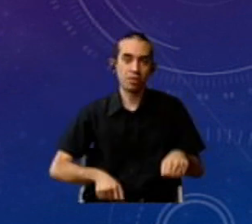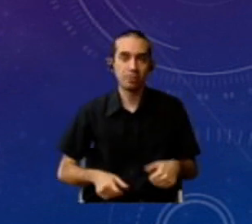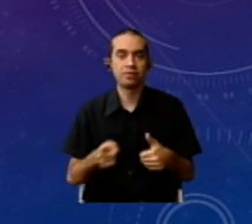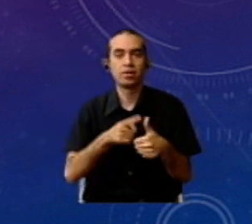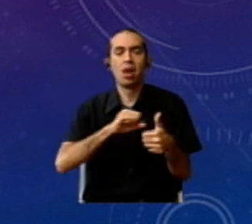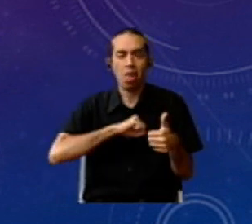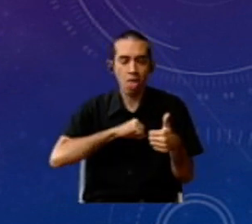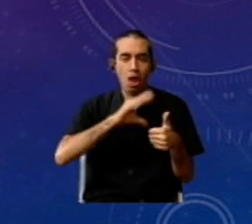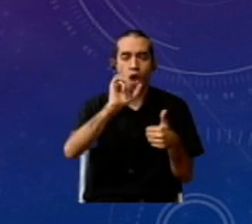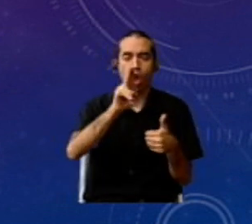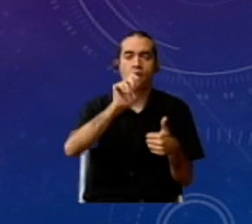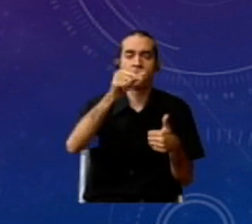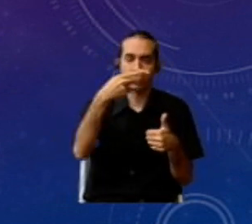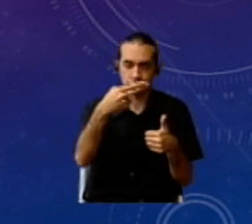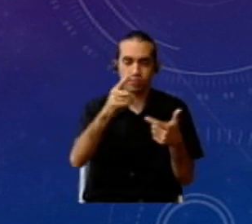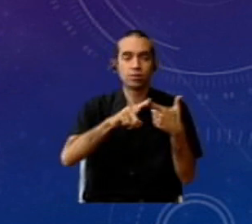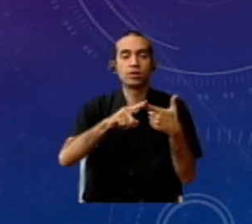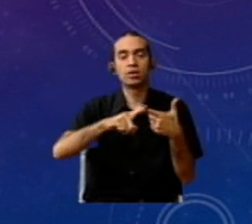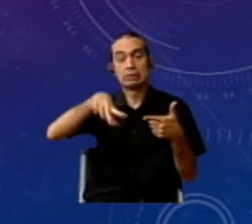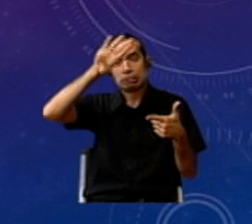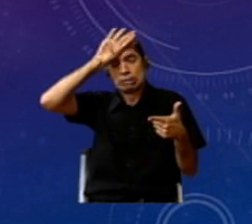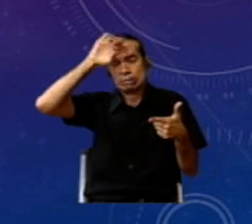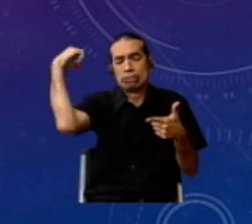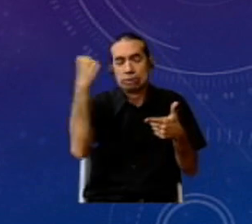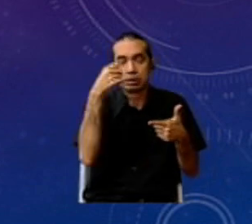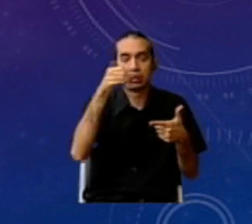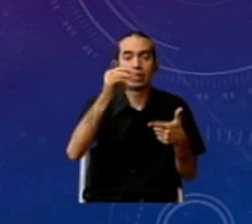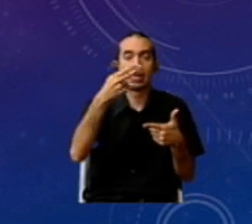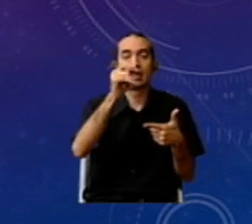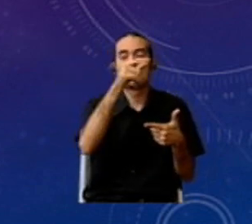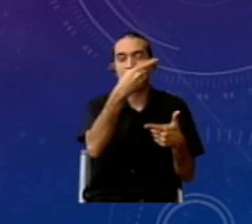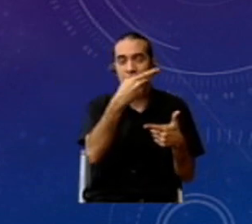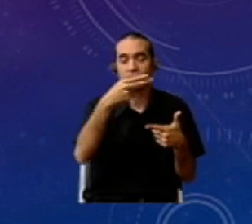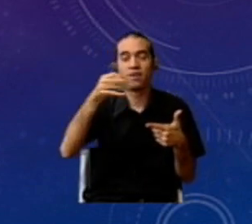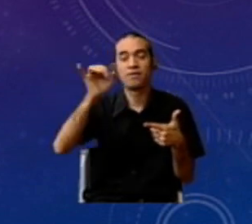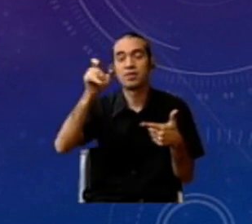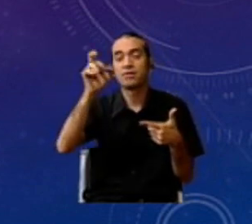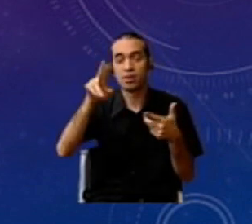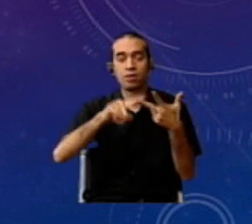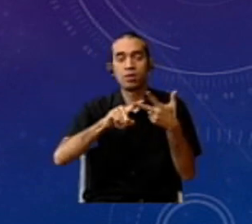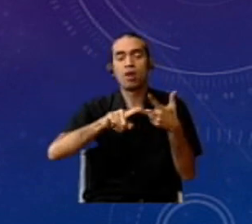cough, high fever, vomiting, and shortness of breath.